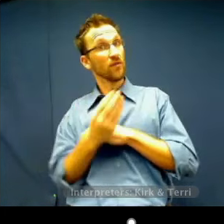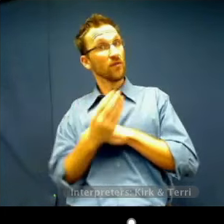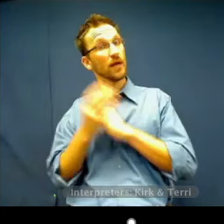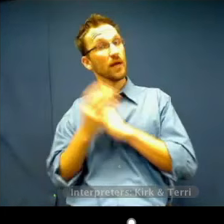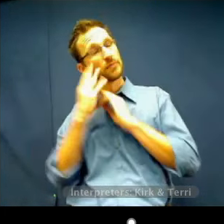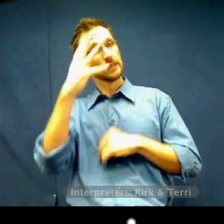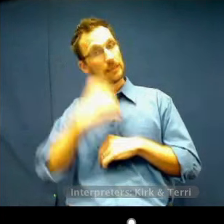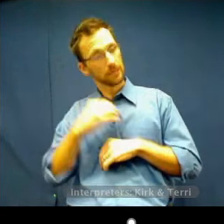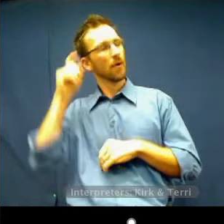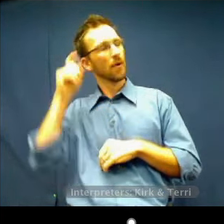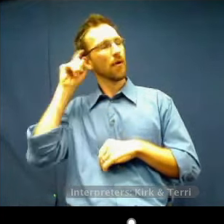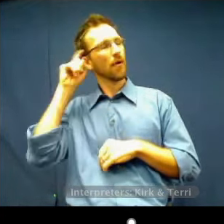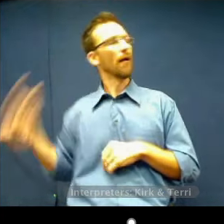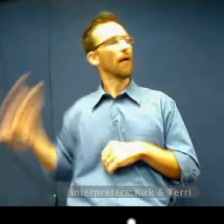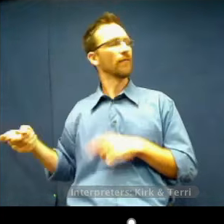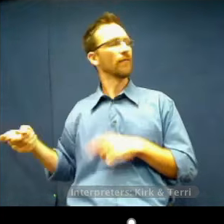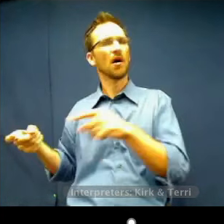she didn't wear her